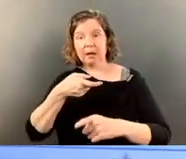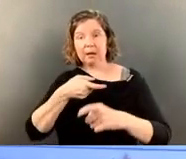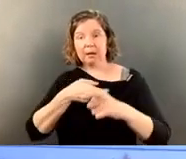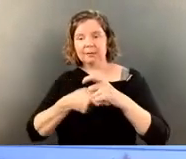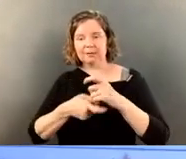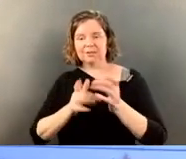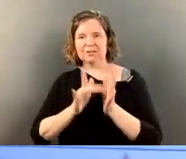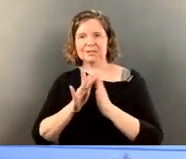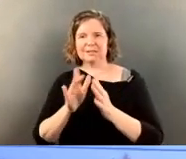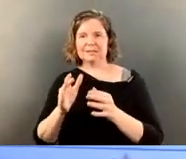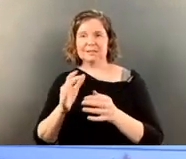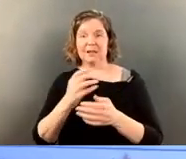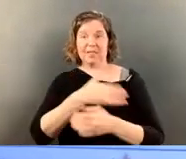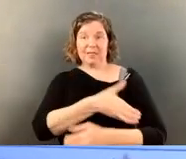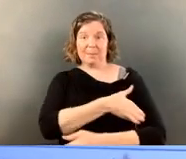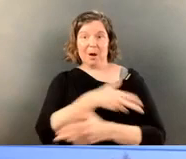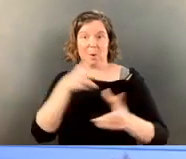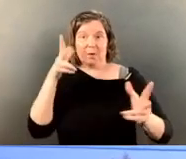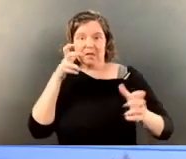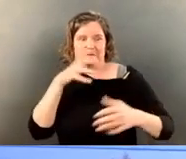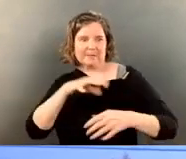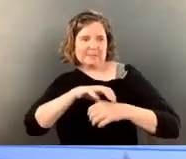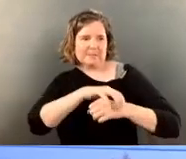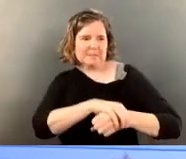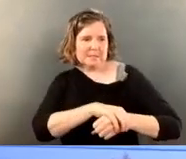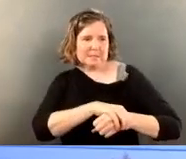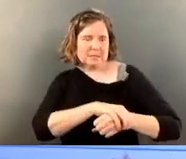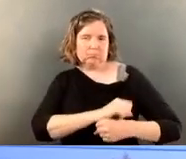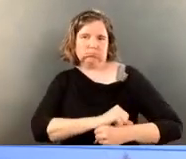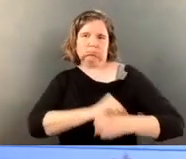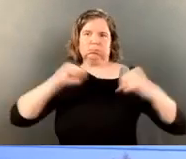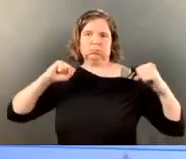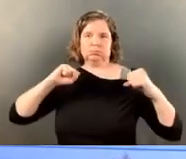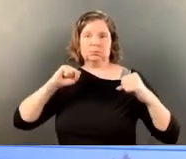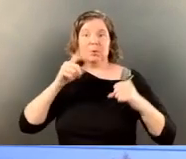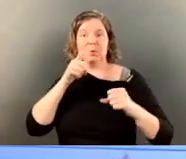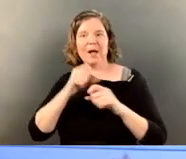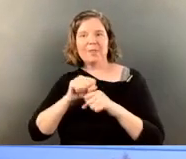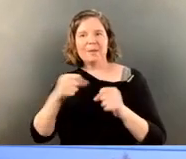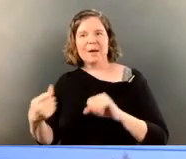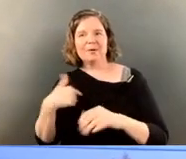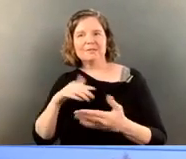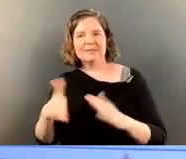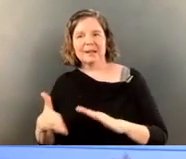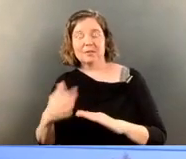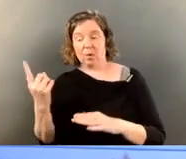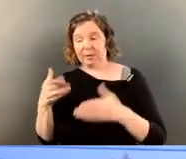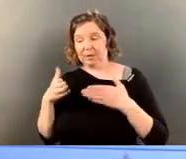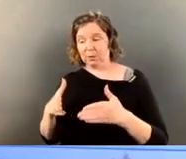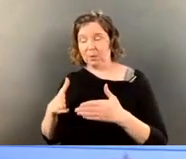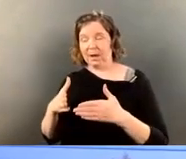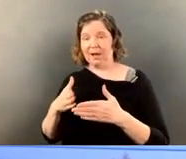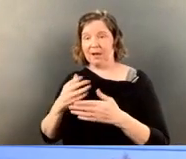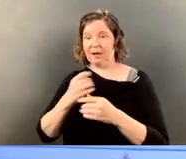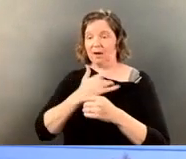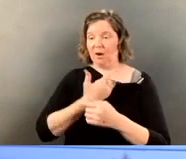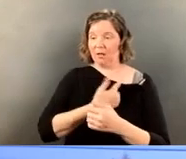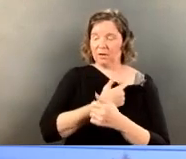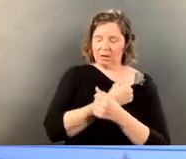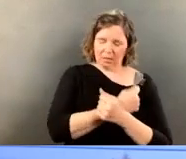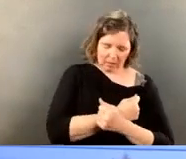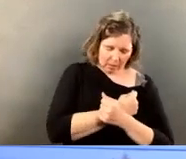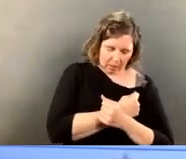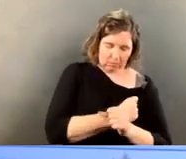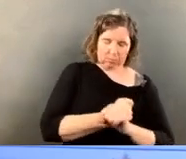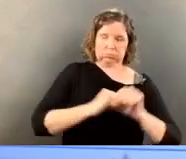Jesus break the power of the devil who had the power of death. Only in this way could he set free all